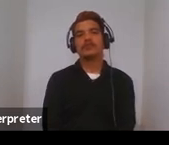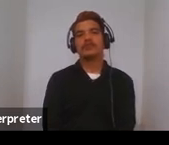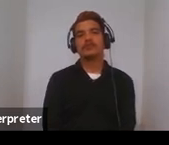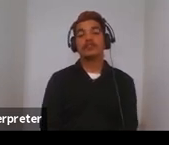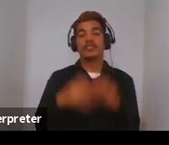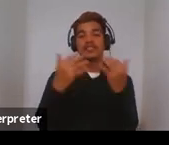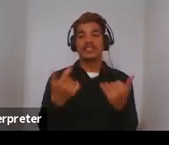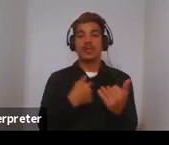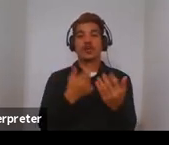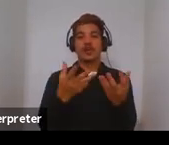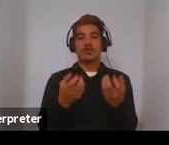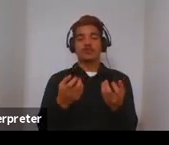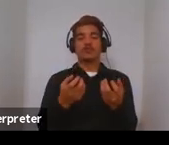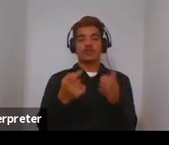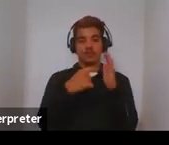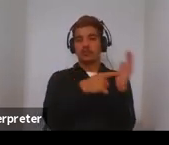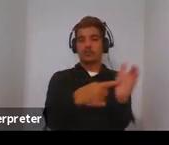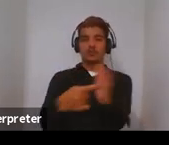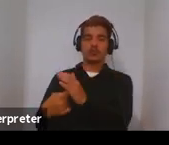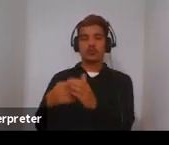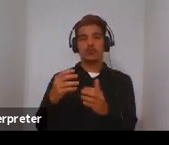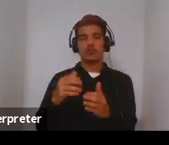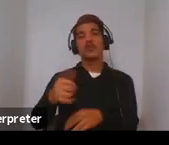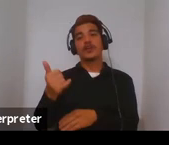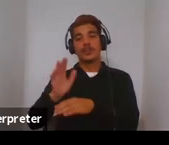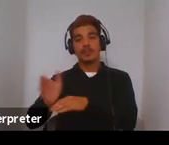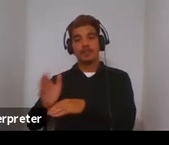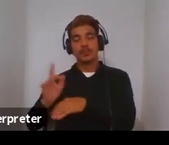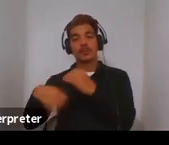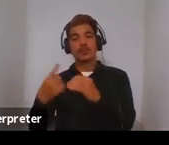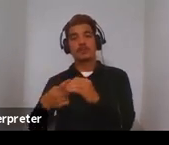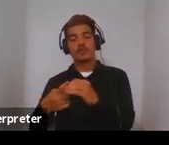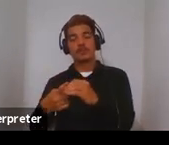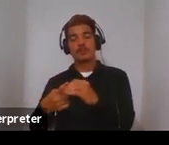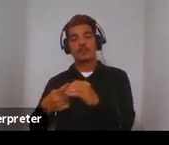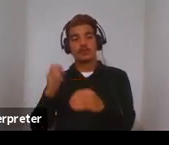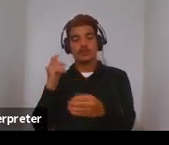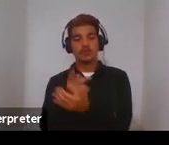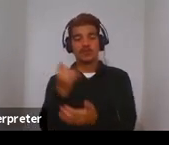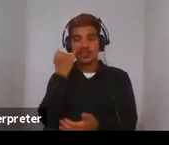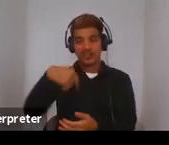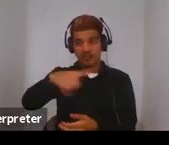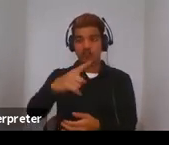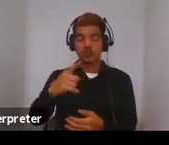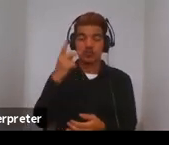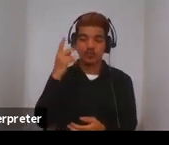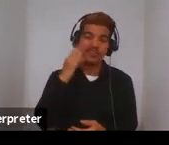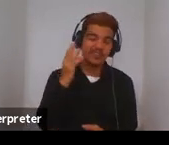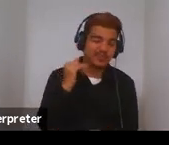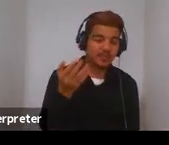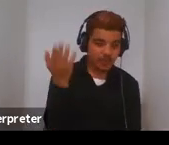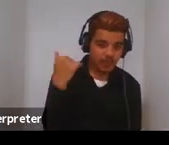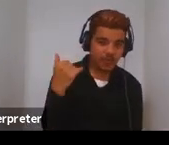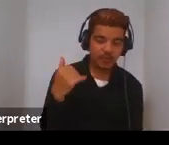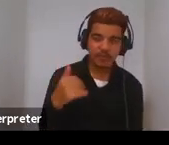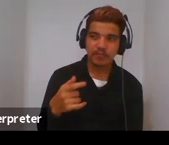Now I want to just be able to show you yet another video about consent. Even if you've seen this one before, I think it's